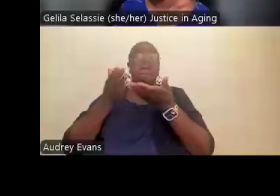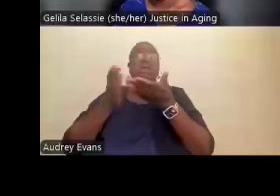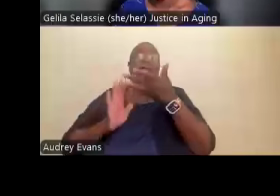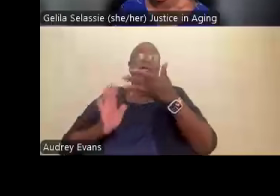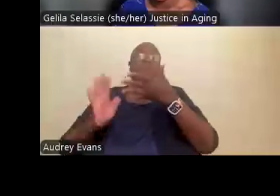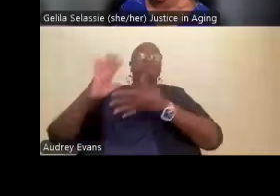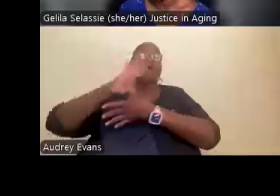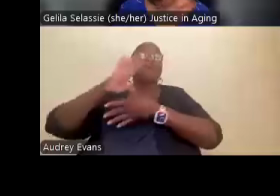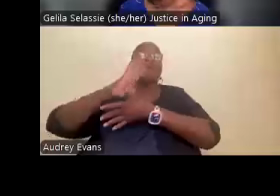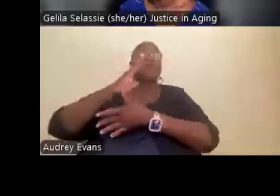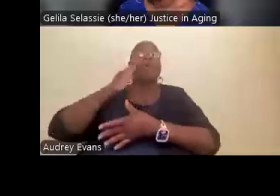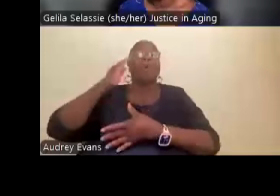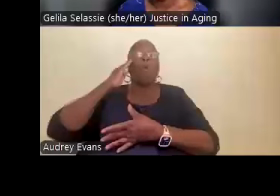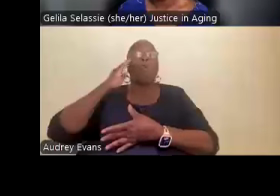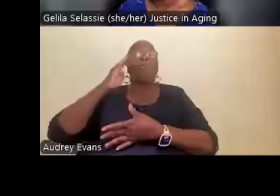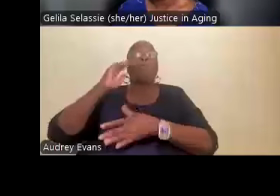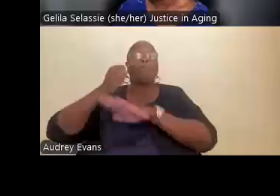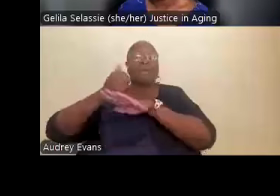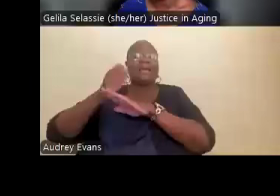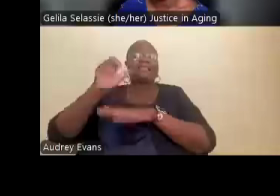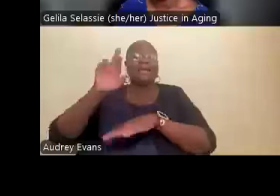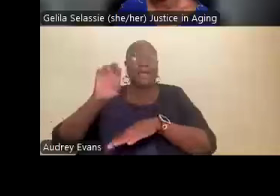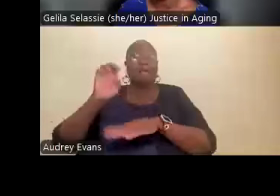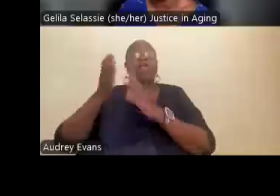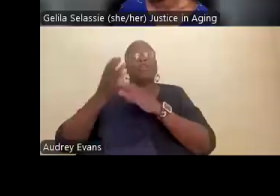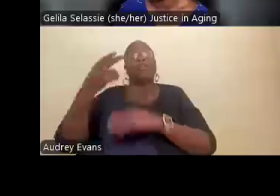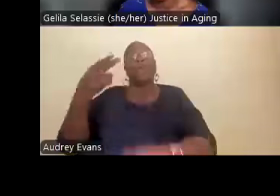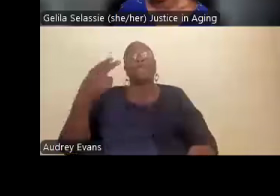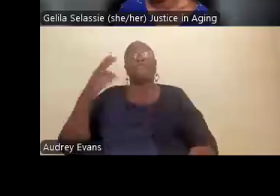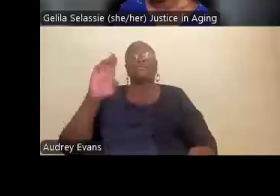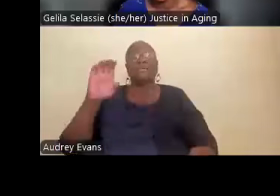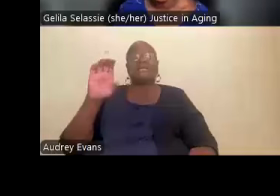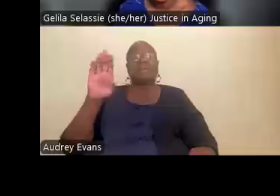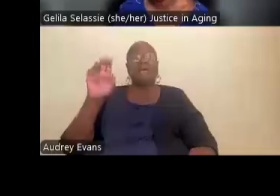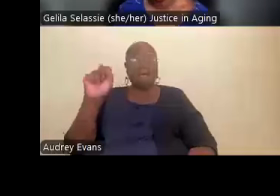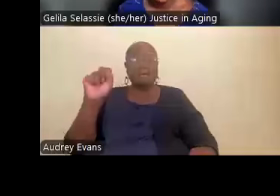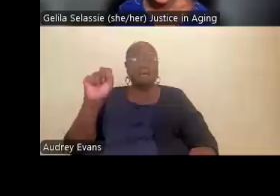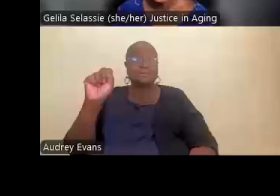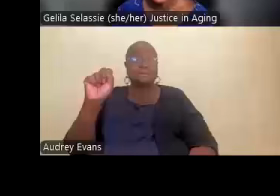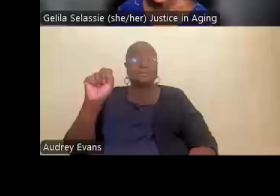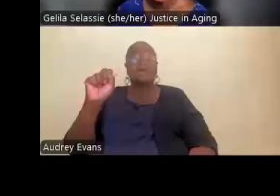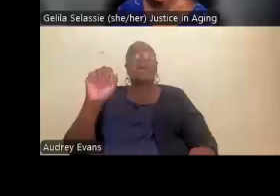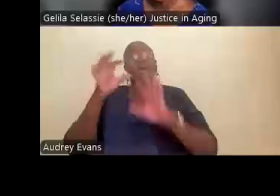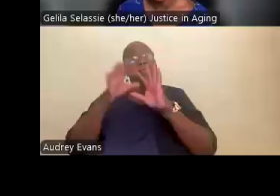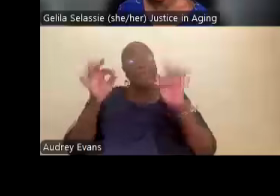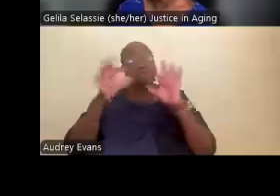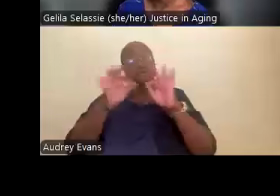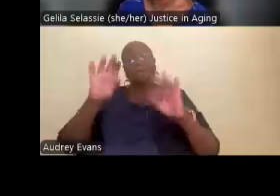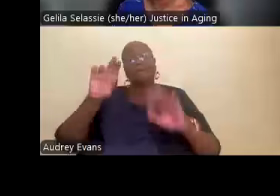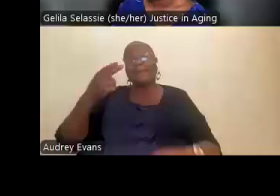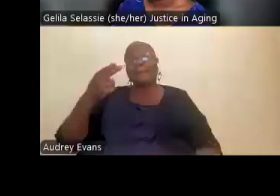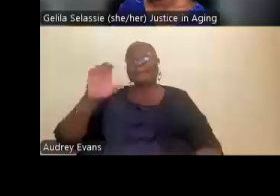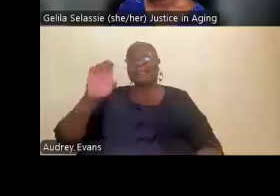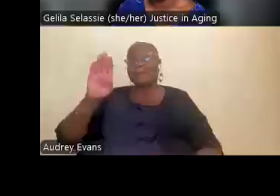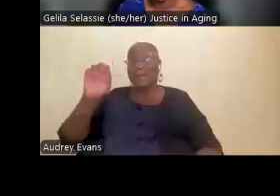for home-based care through Medicaid Home and Community-Based Services, or HCBS. As we mentioned, HCBS is